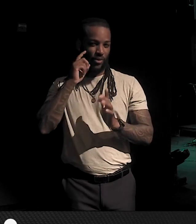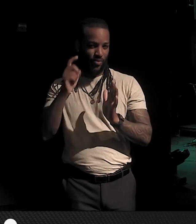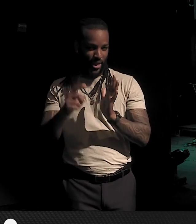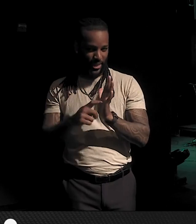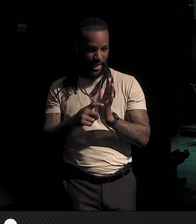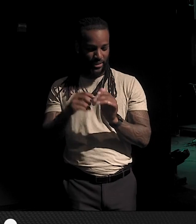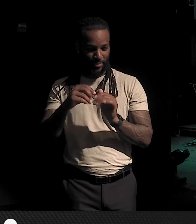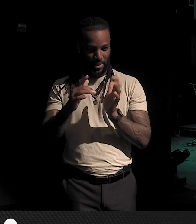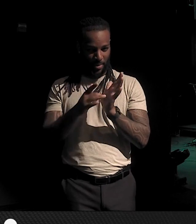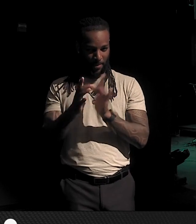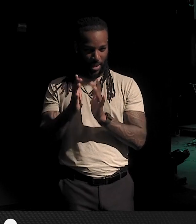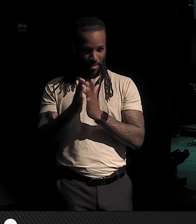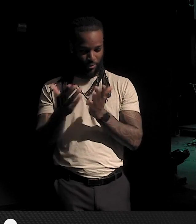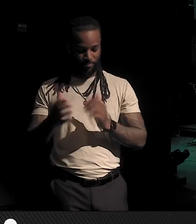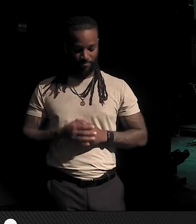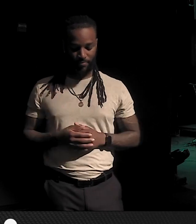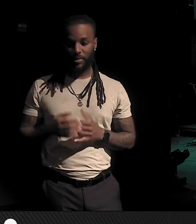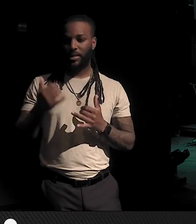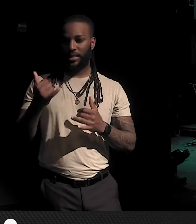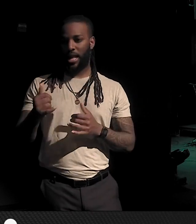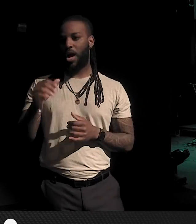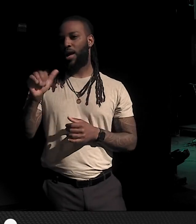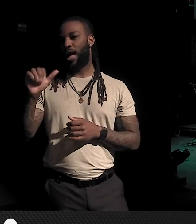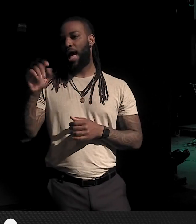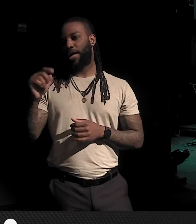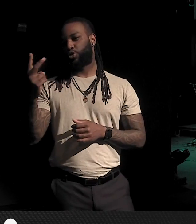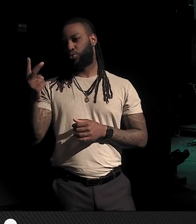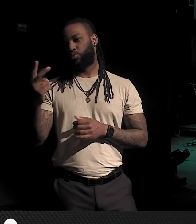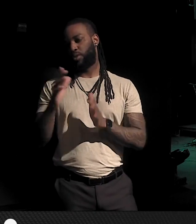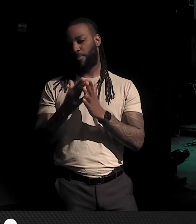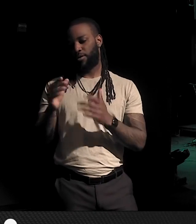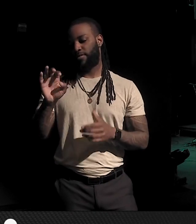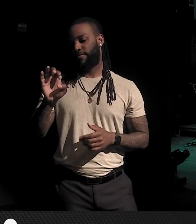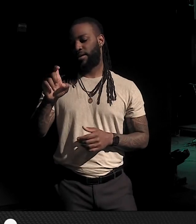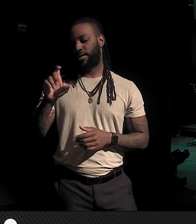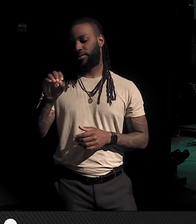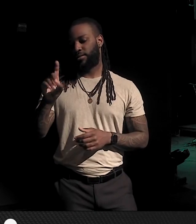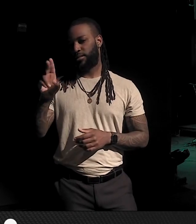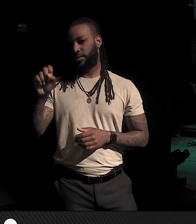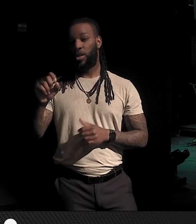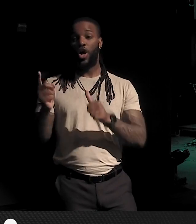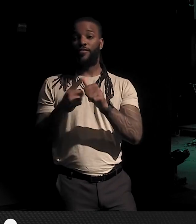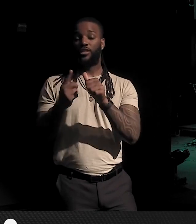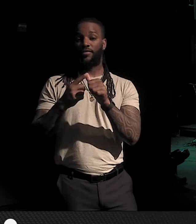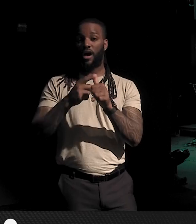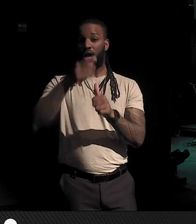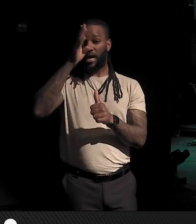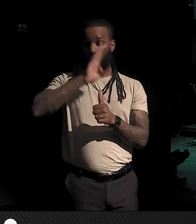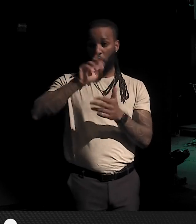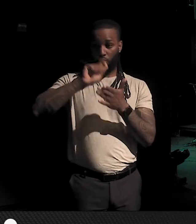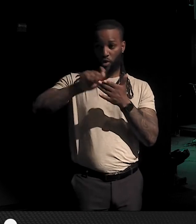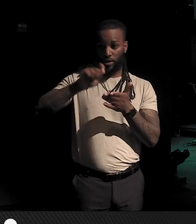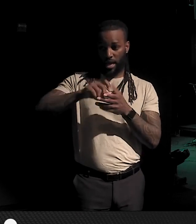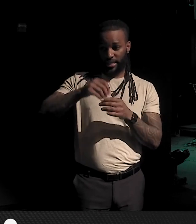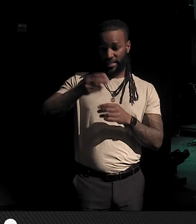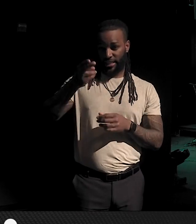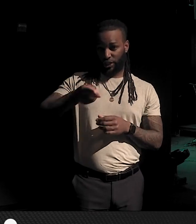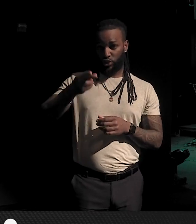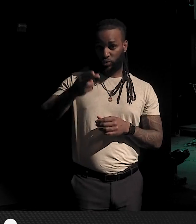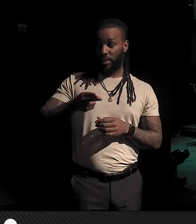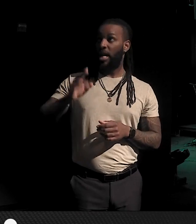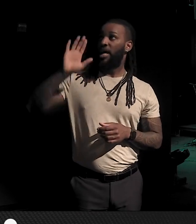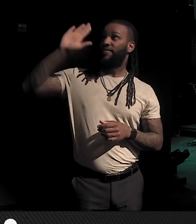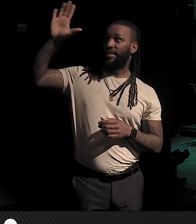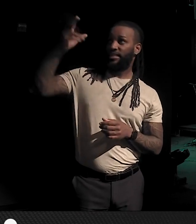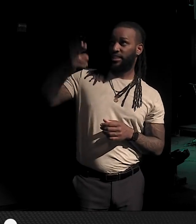them in the scriptures. We're now in Act 2, the book of Exodus. First of all, God, he wrote down the history of his